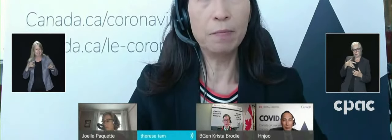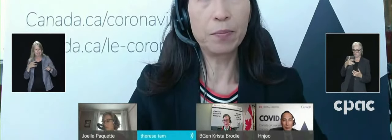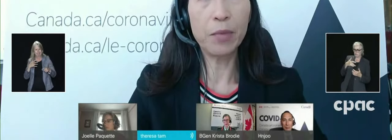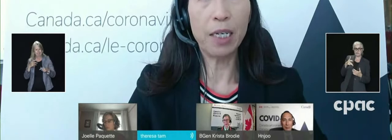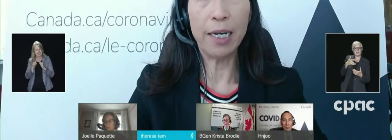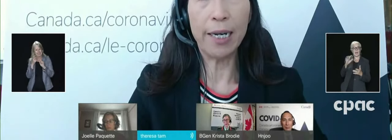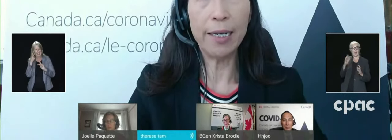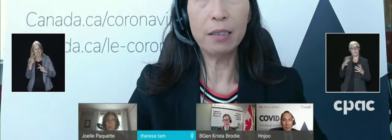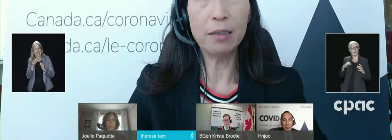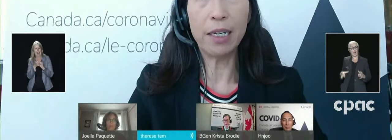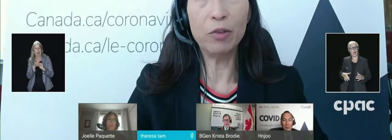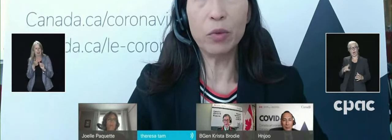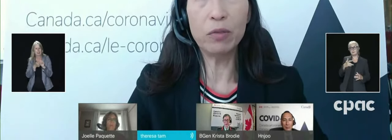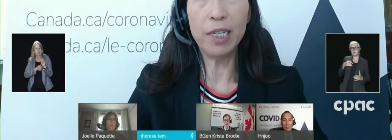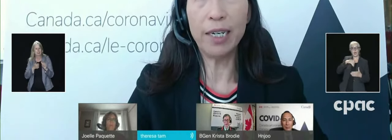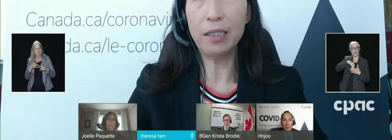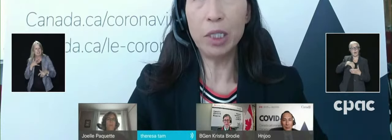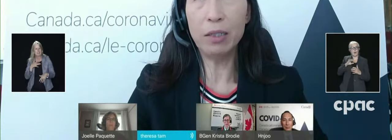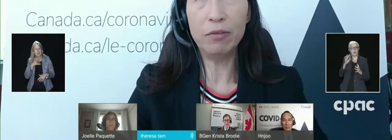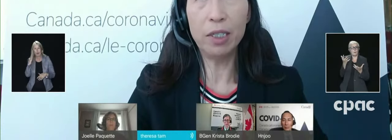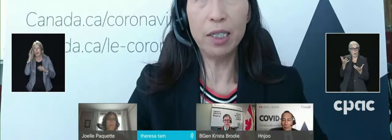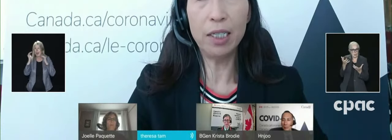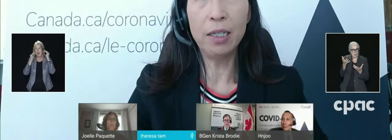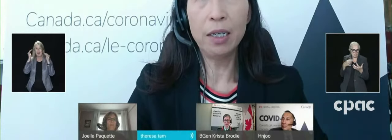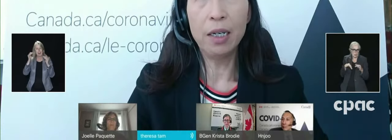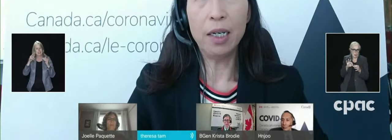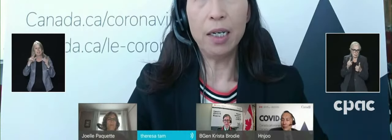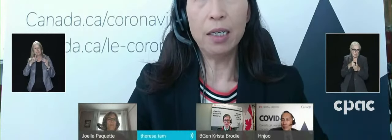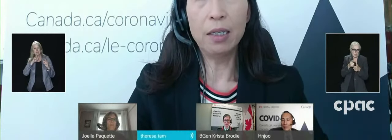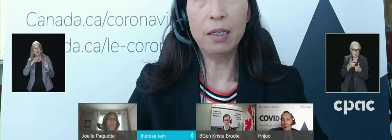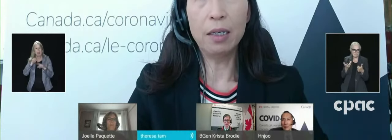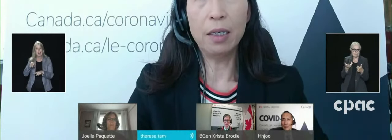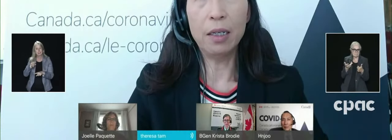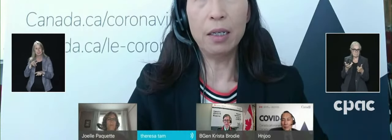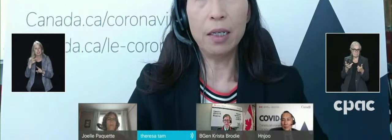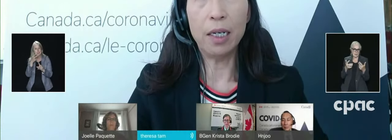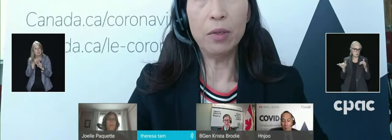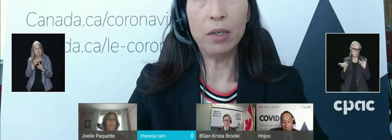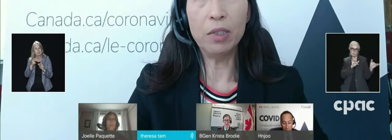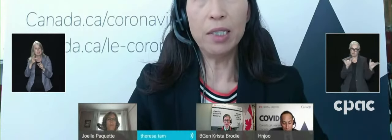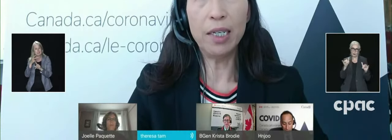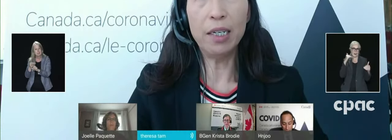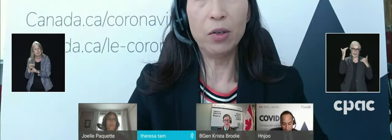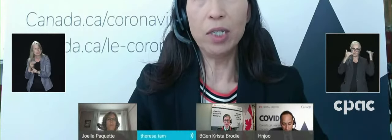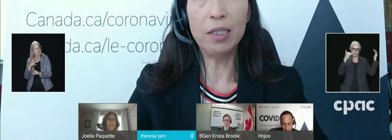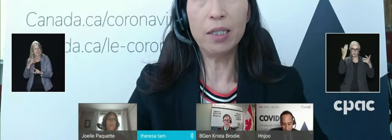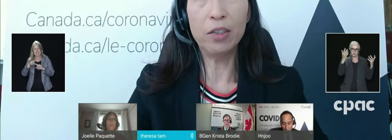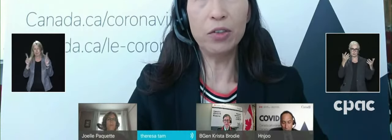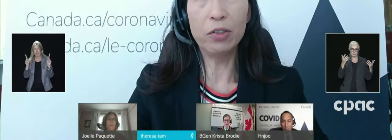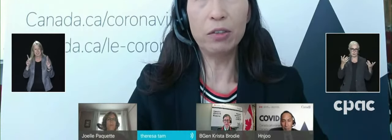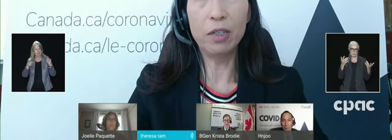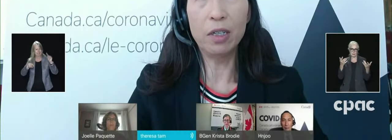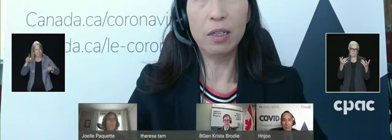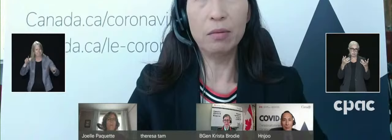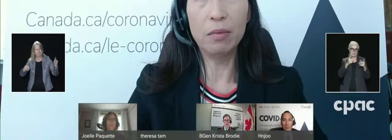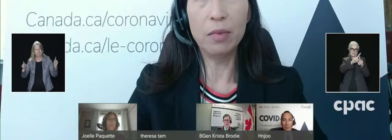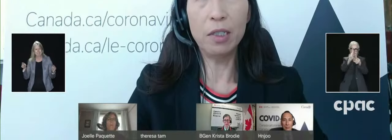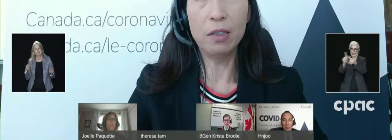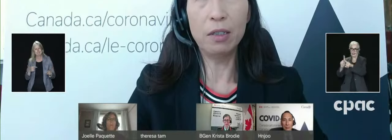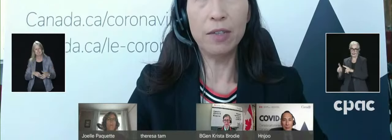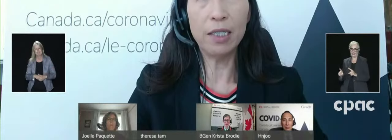with adults, everyone reacts a bit differently. And I would say always